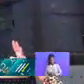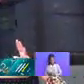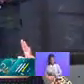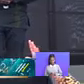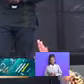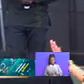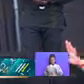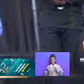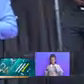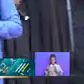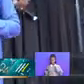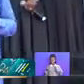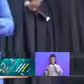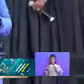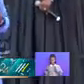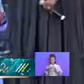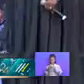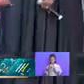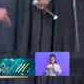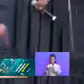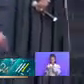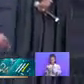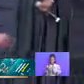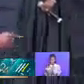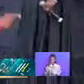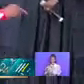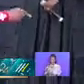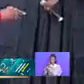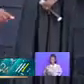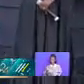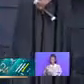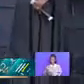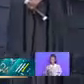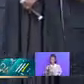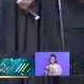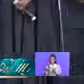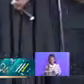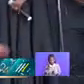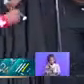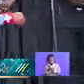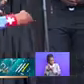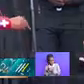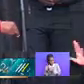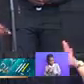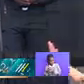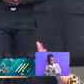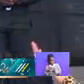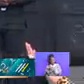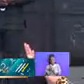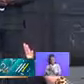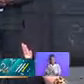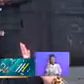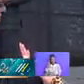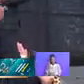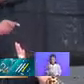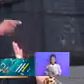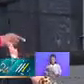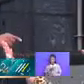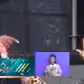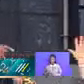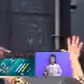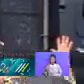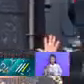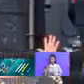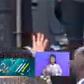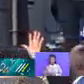to wait and then I ask the Lord what exactly is that assignment for and the